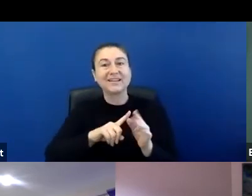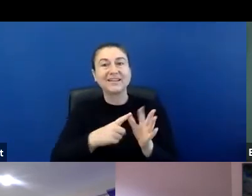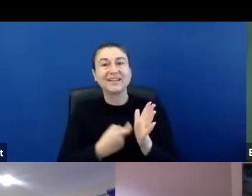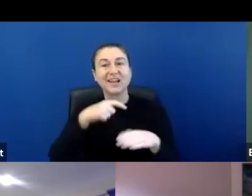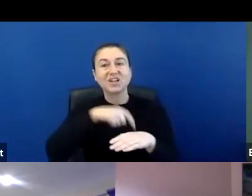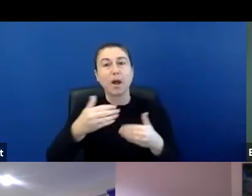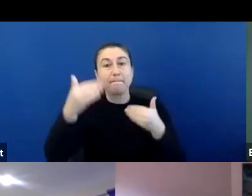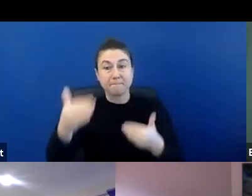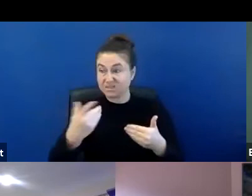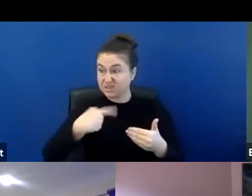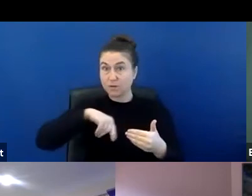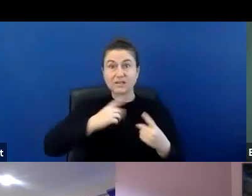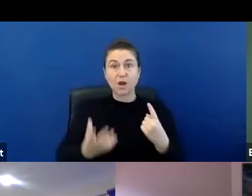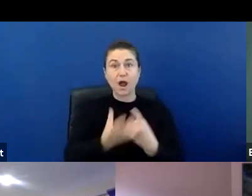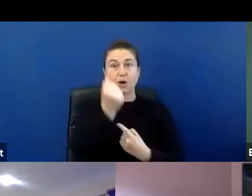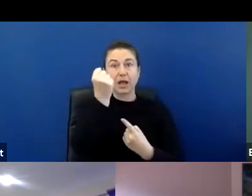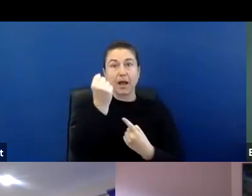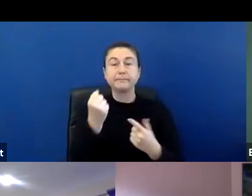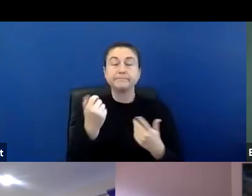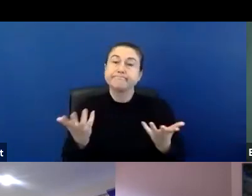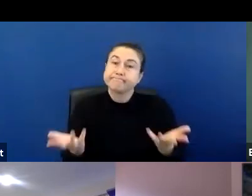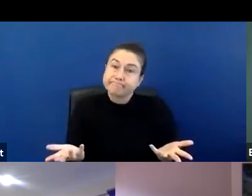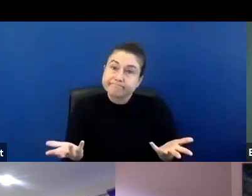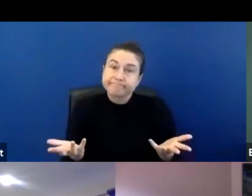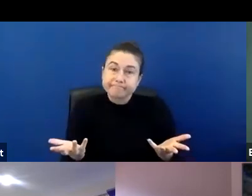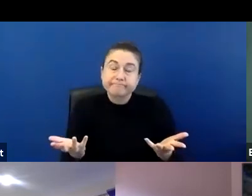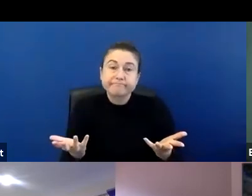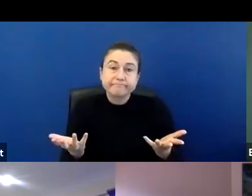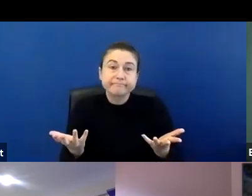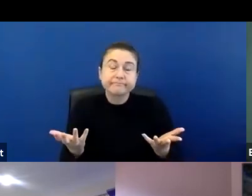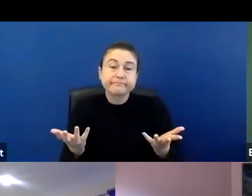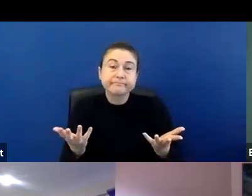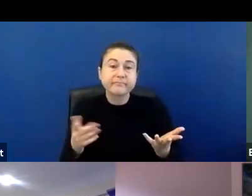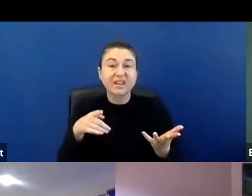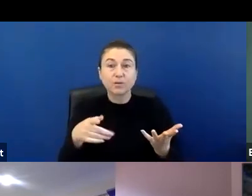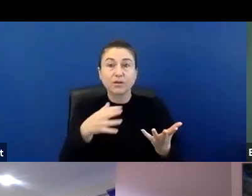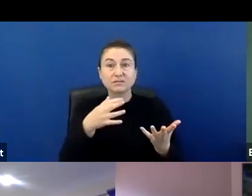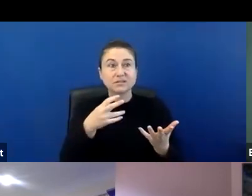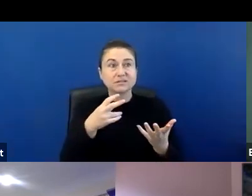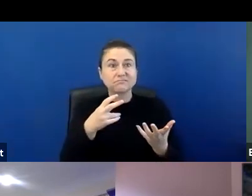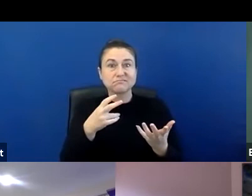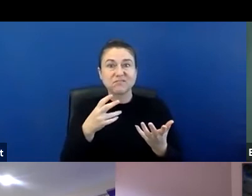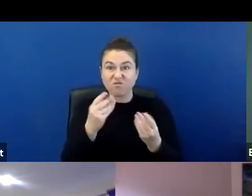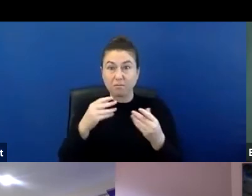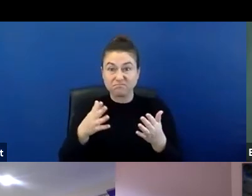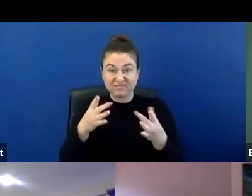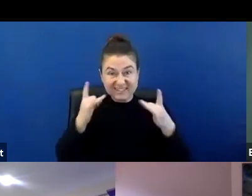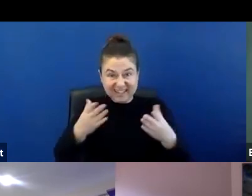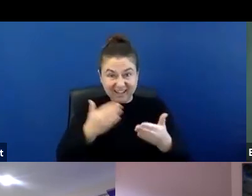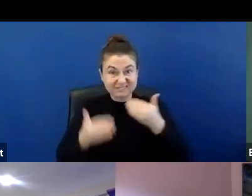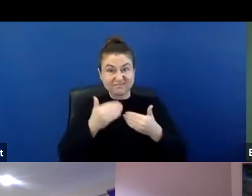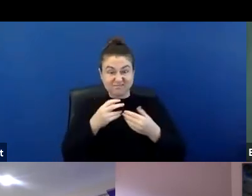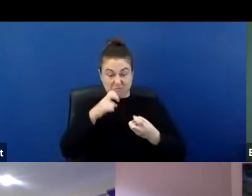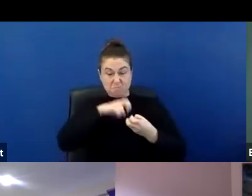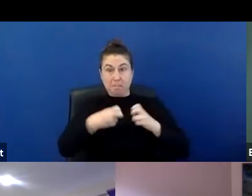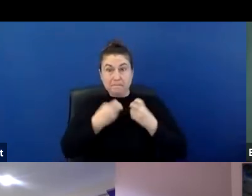was the outcome. And so it was sort of problematic from the beginning in